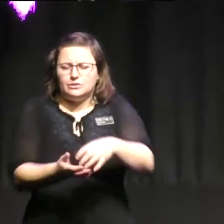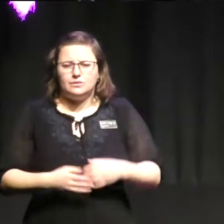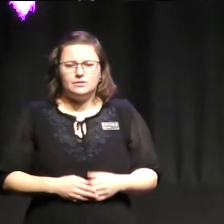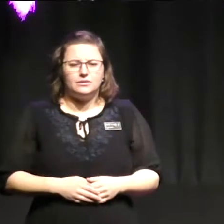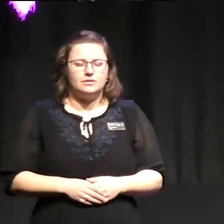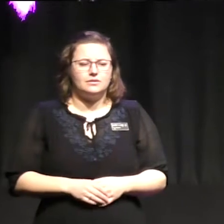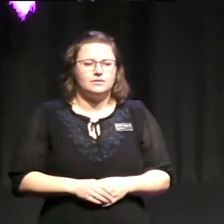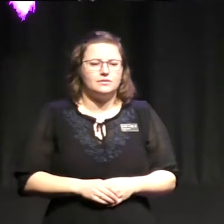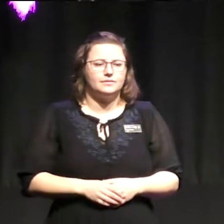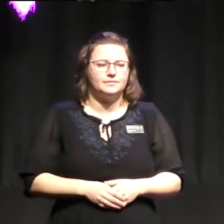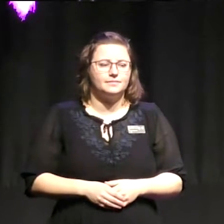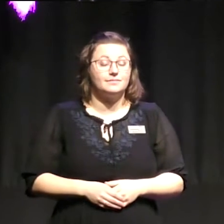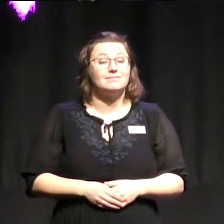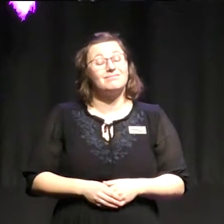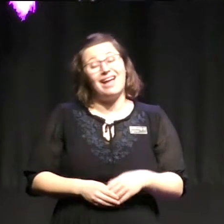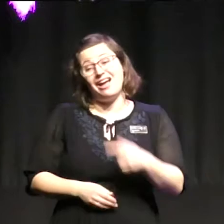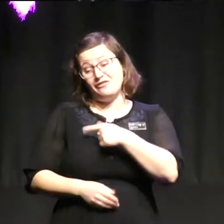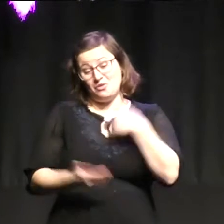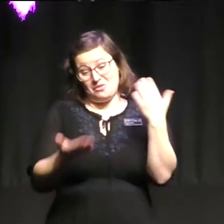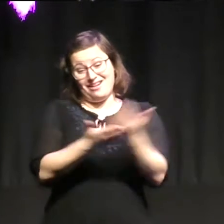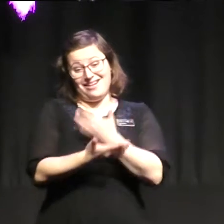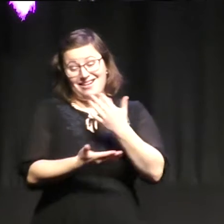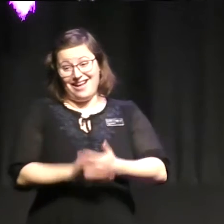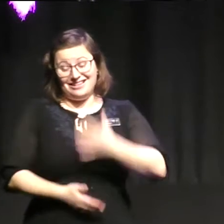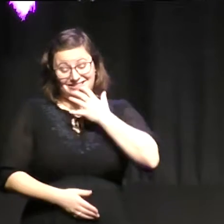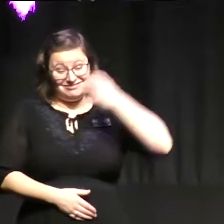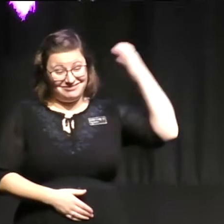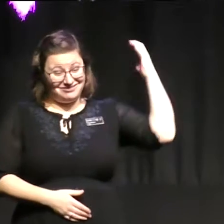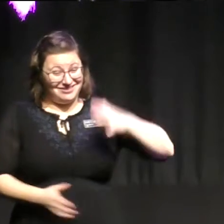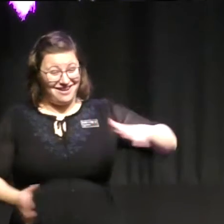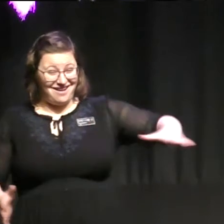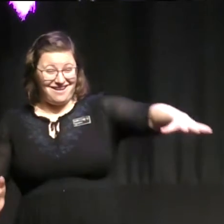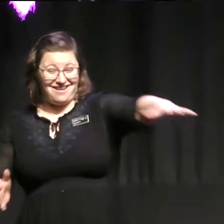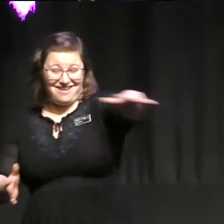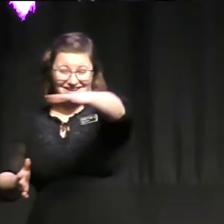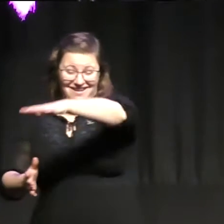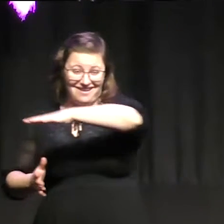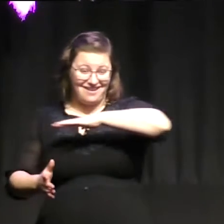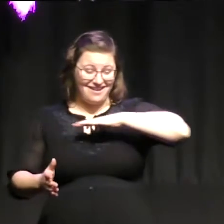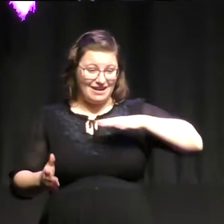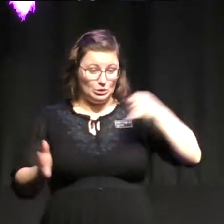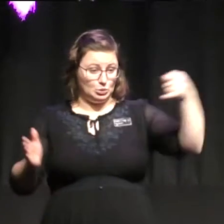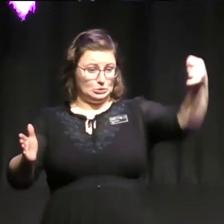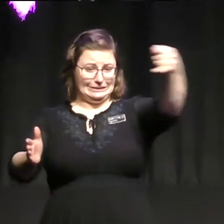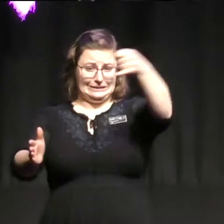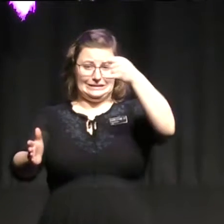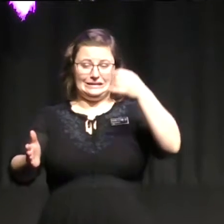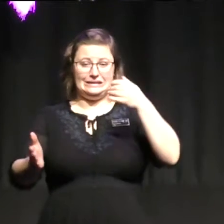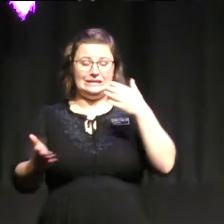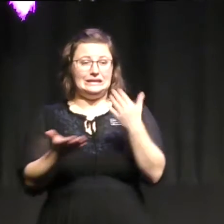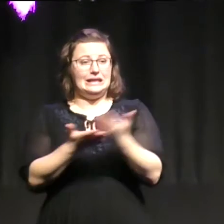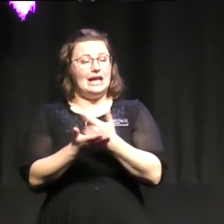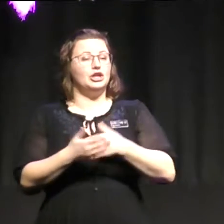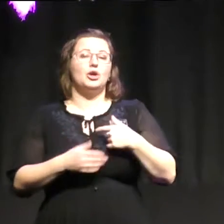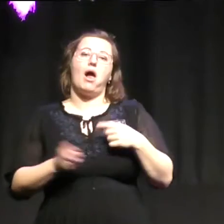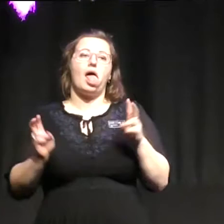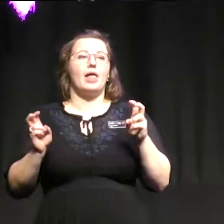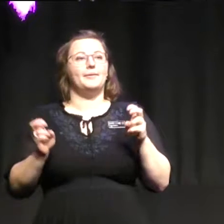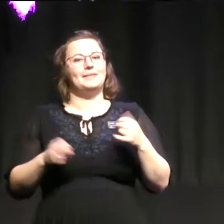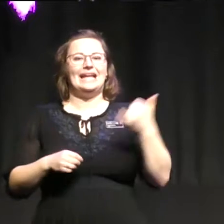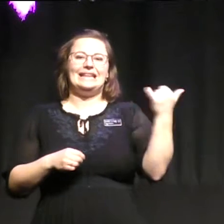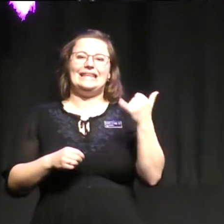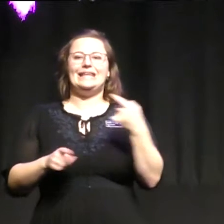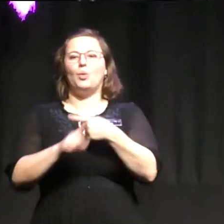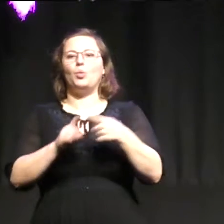Ours is a large country, and within a country, I would say there are like 10 different countries